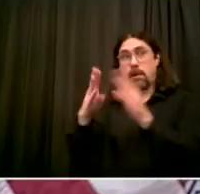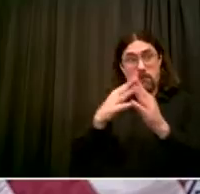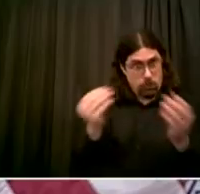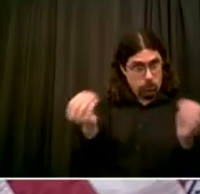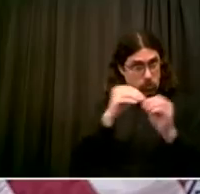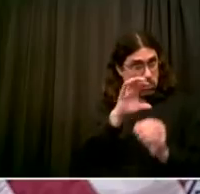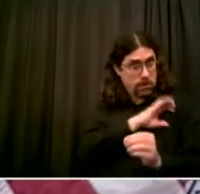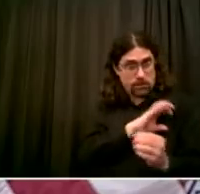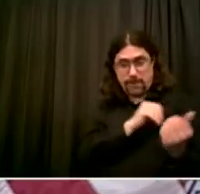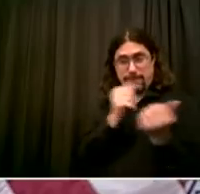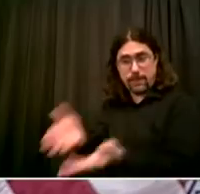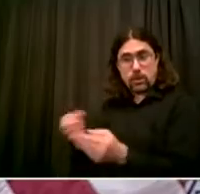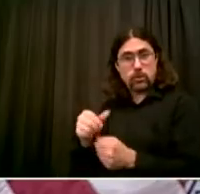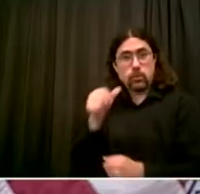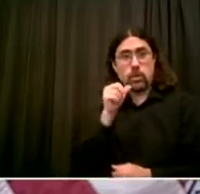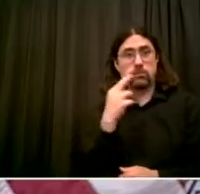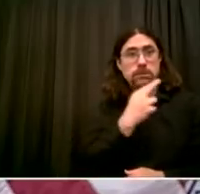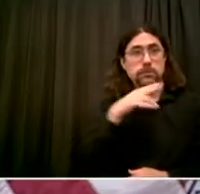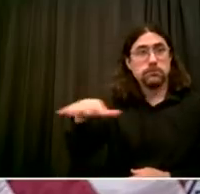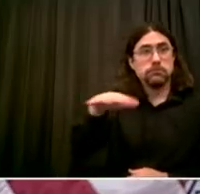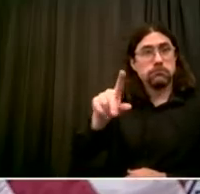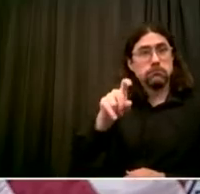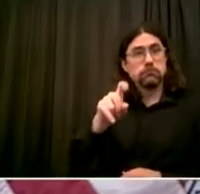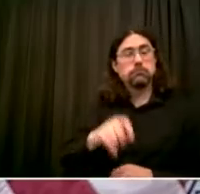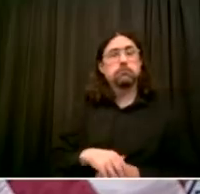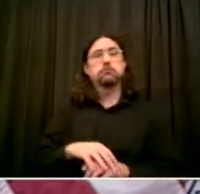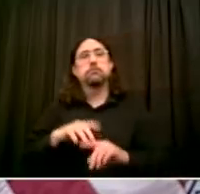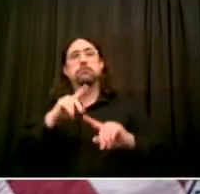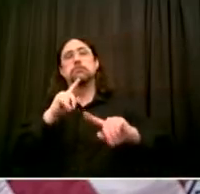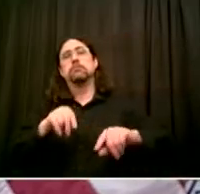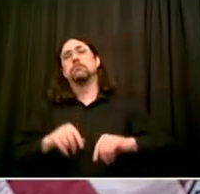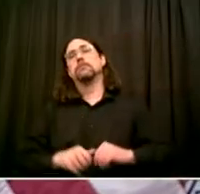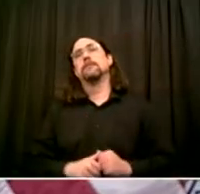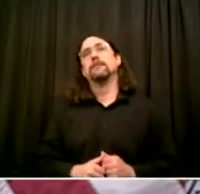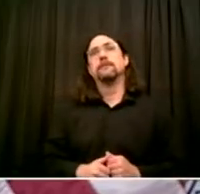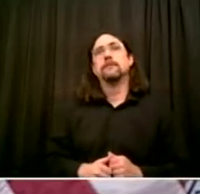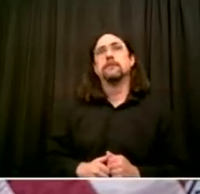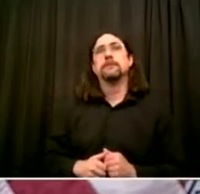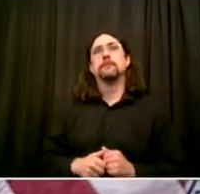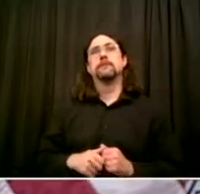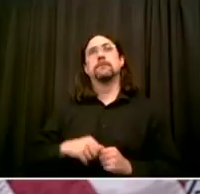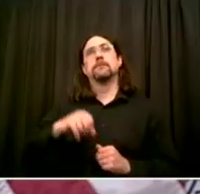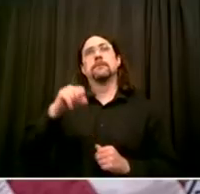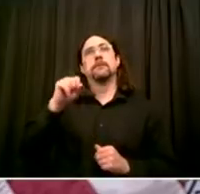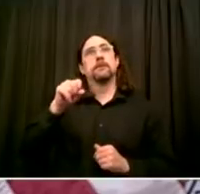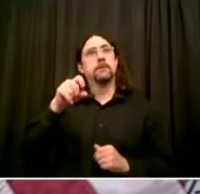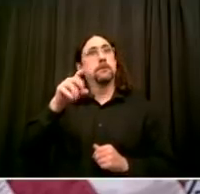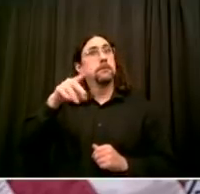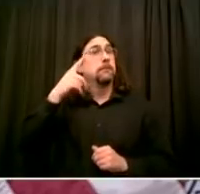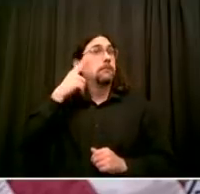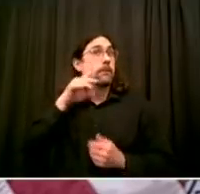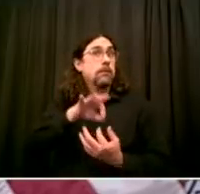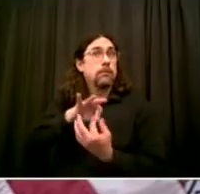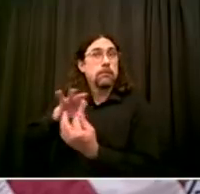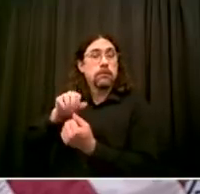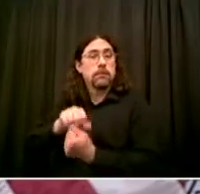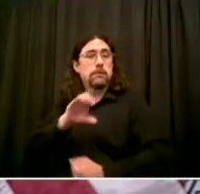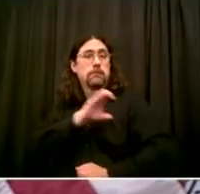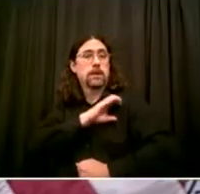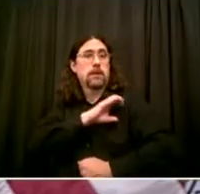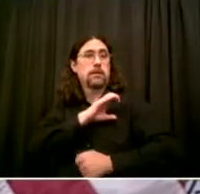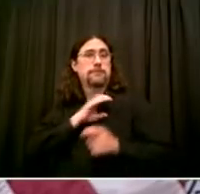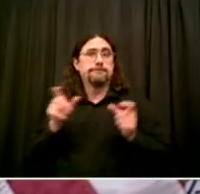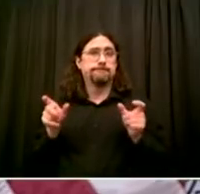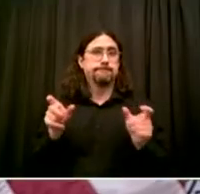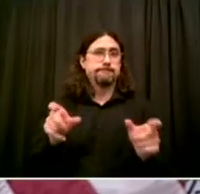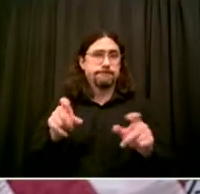on the enforcement side, we're going to be going through in the next couple of days the way our agencies are going to approach the